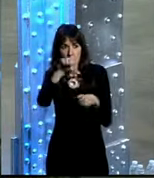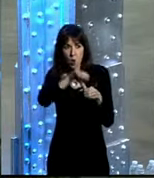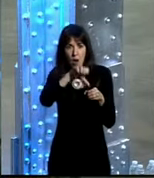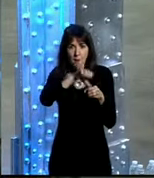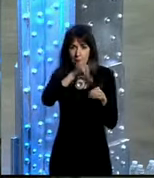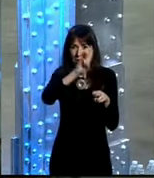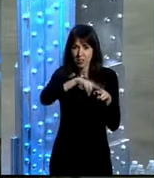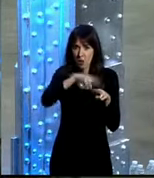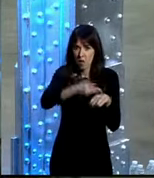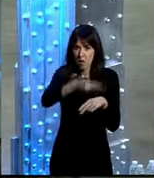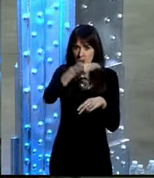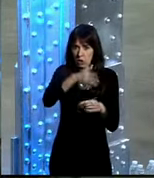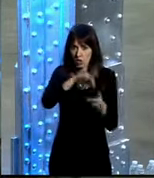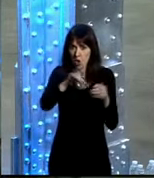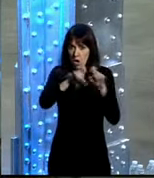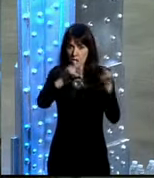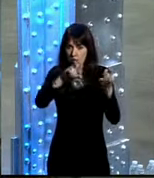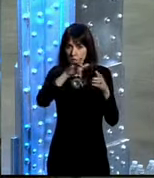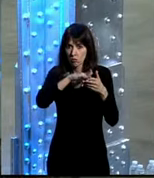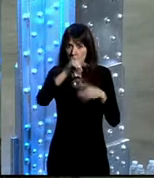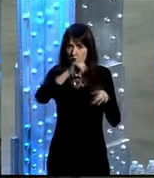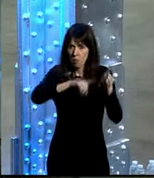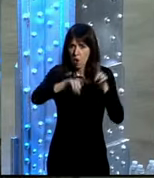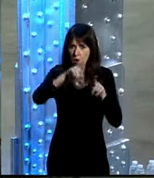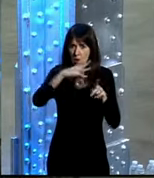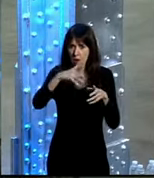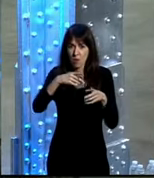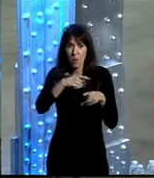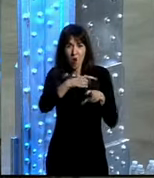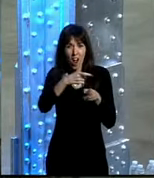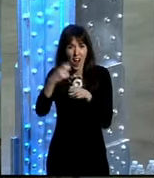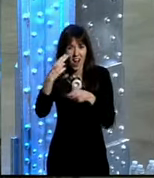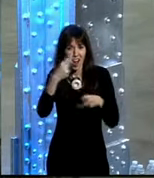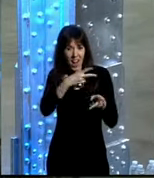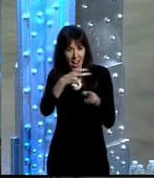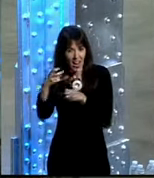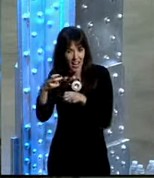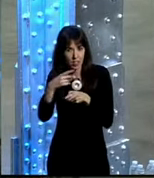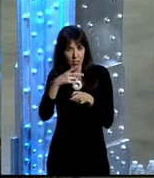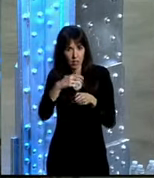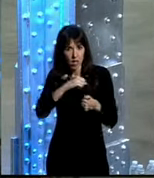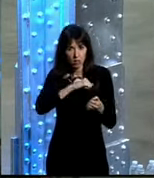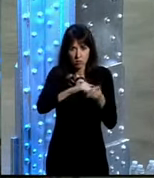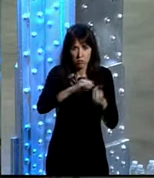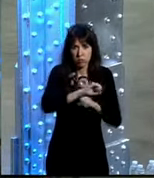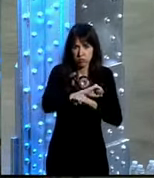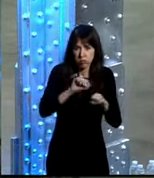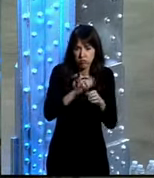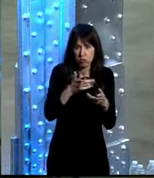a huge oil company, and this oil company is having more and more issues there, because I